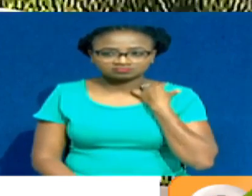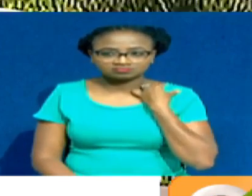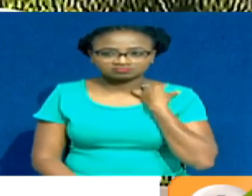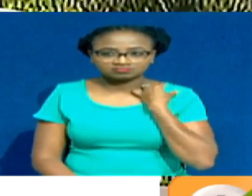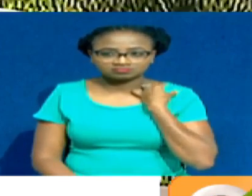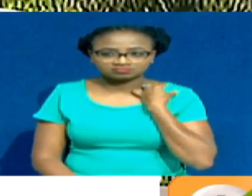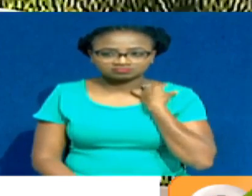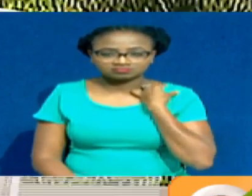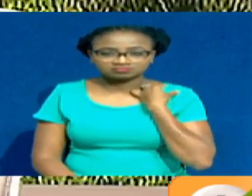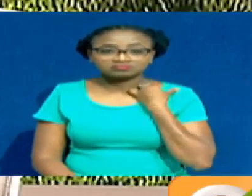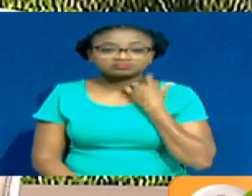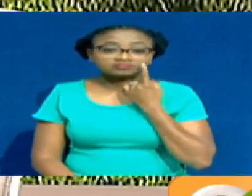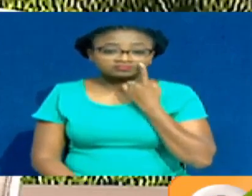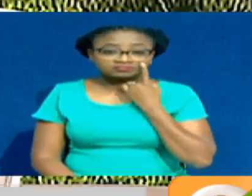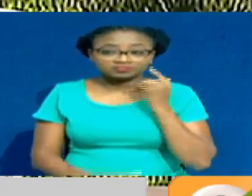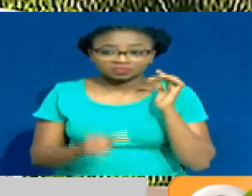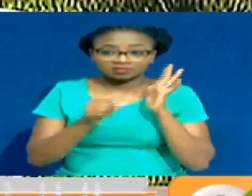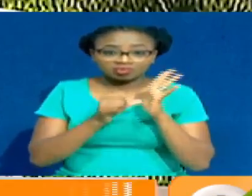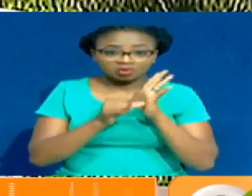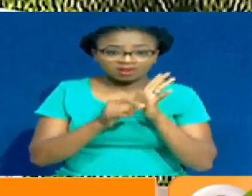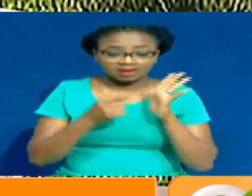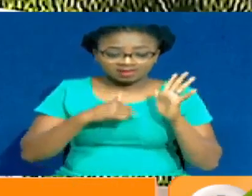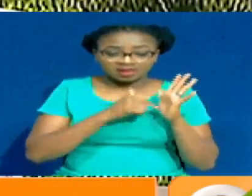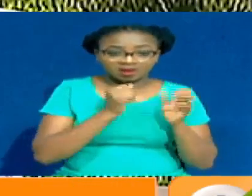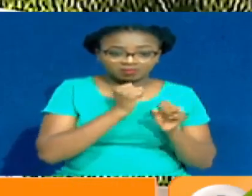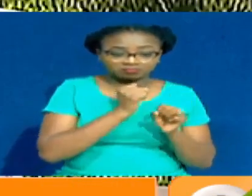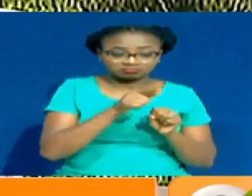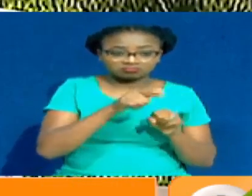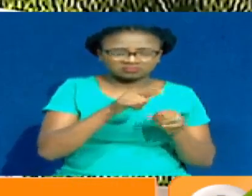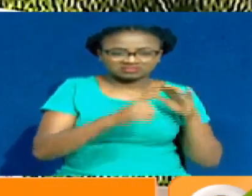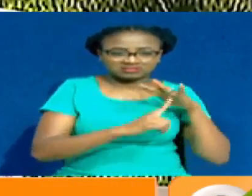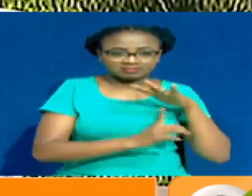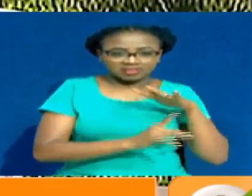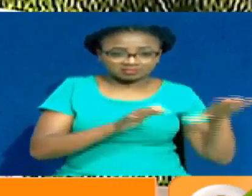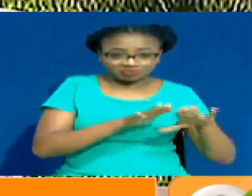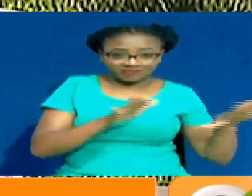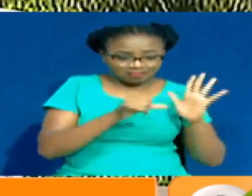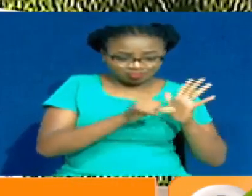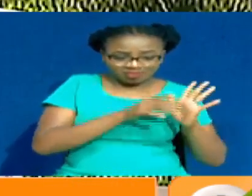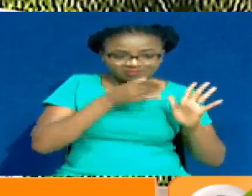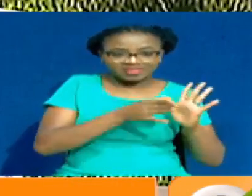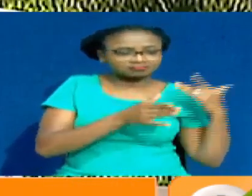Wahiga, the problems in our sector have built up over 60 years, 58 years to be exact.